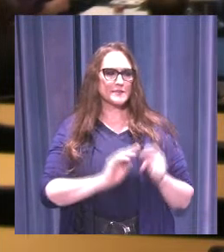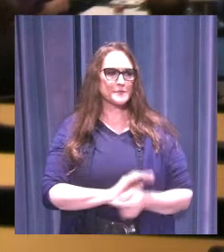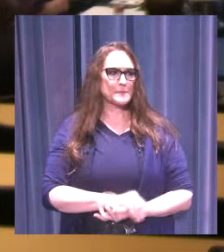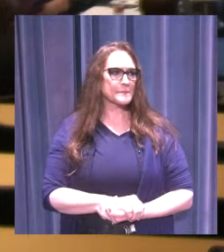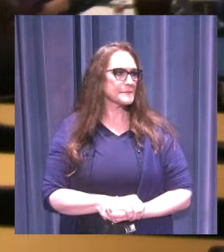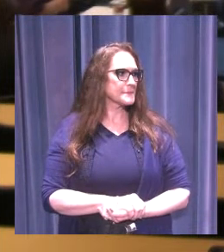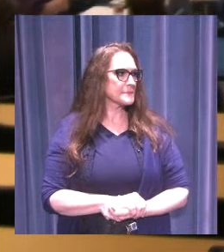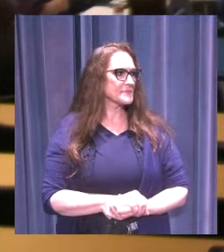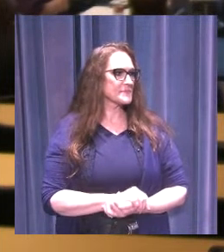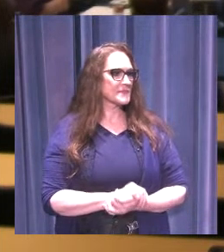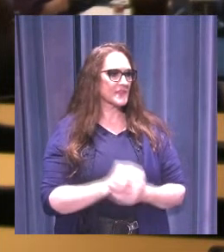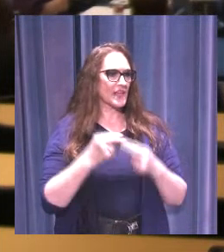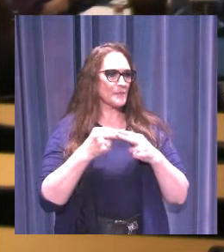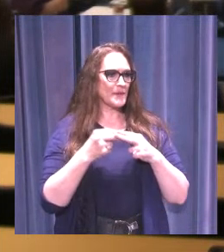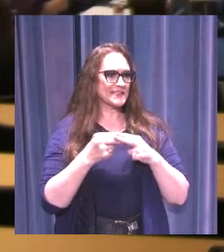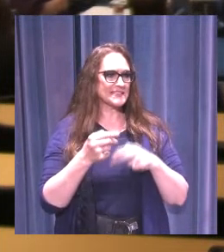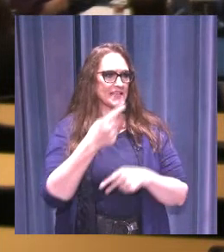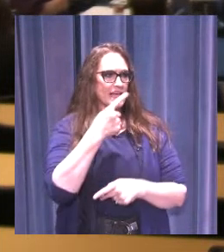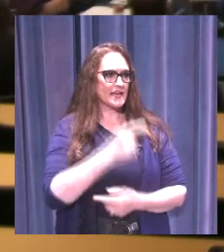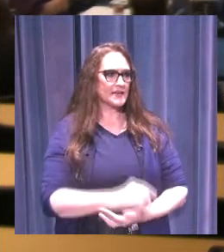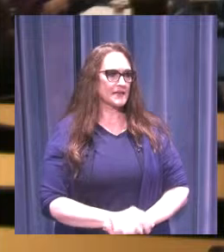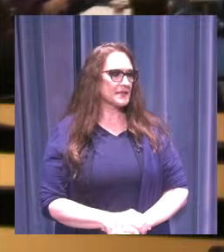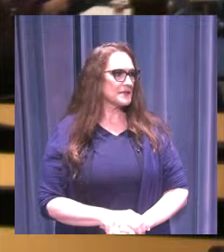Got my slide, next slide.